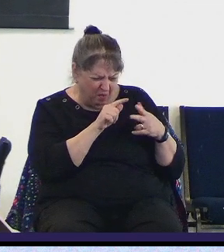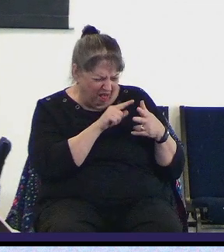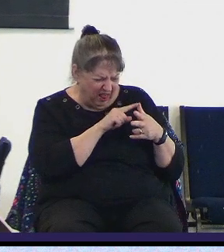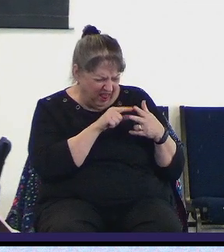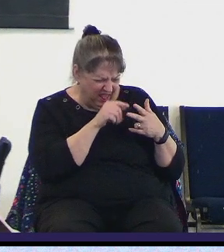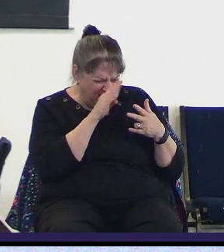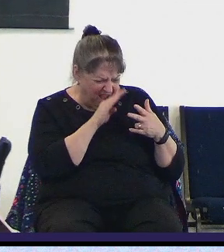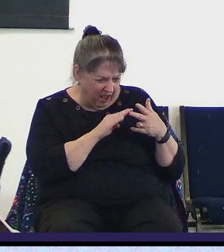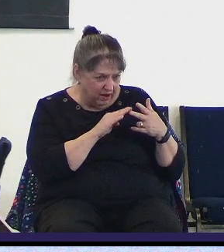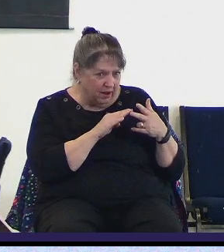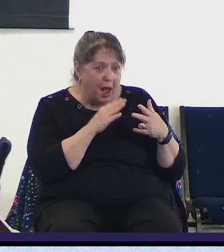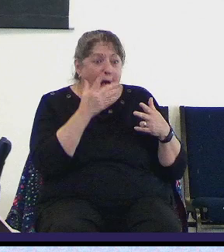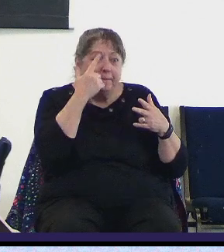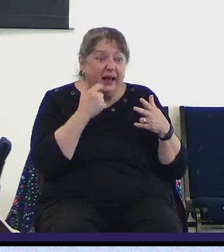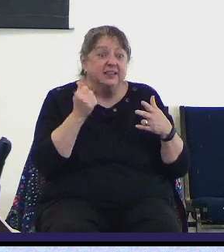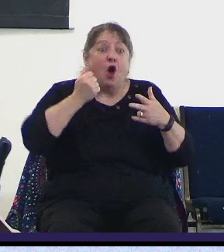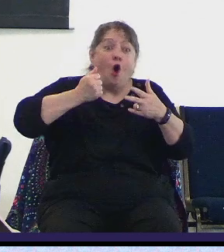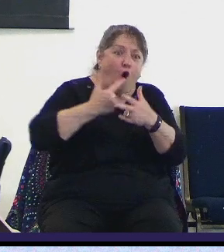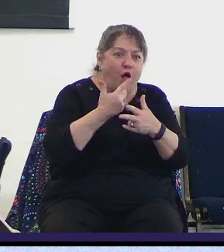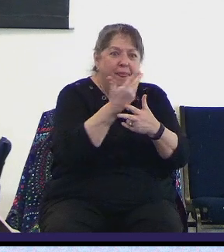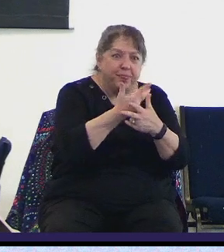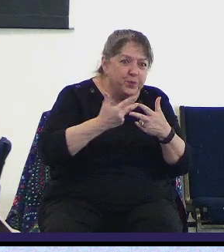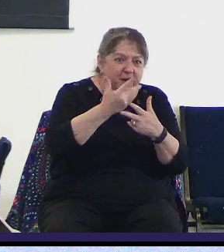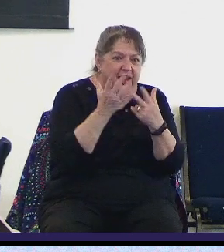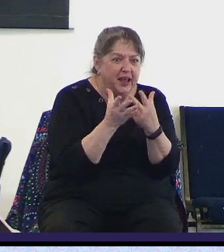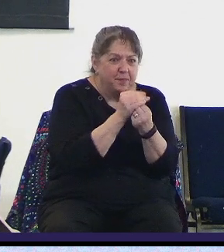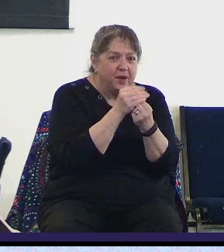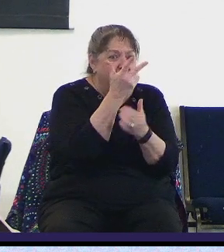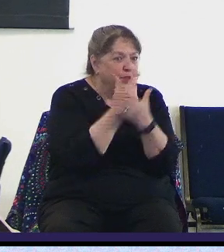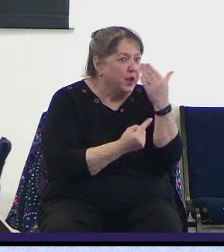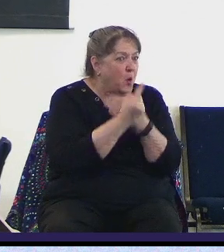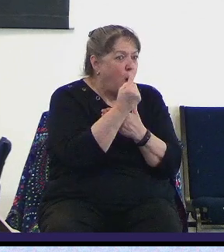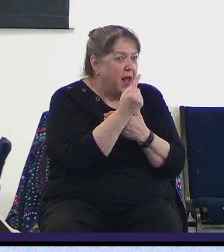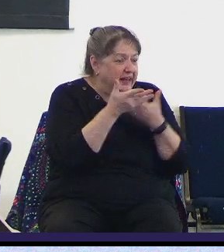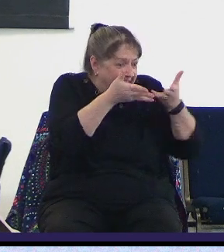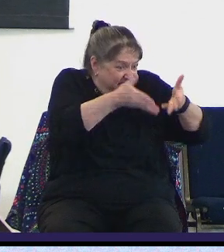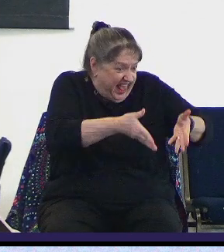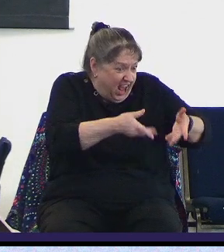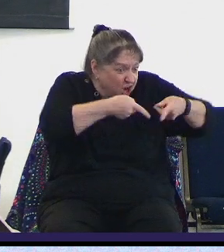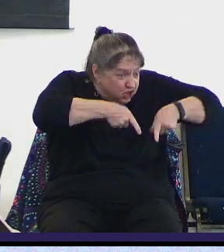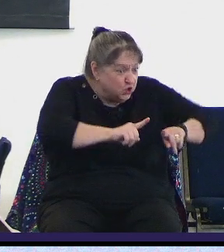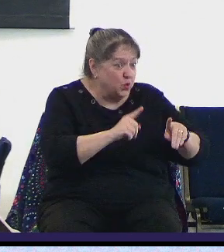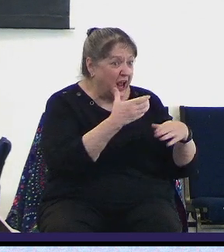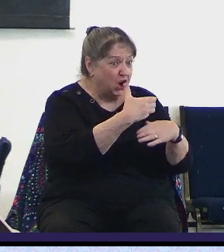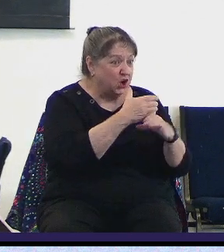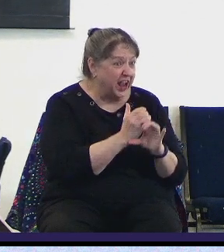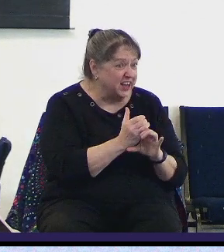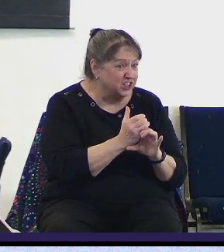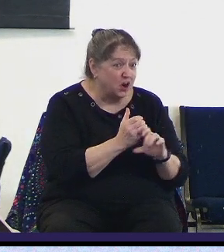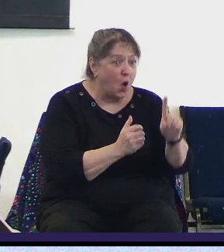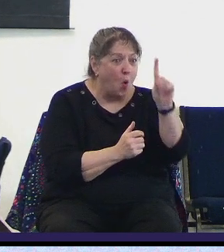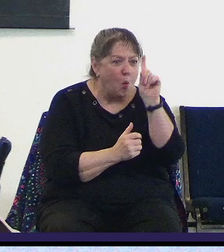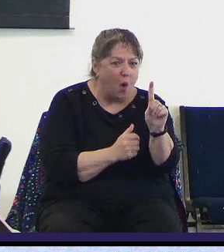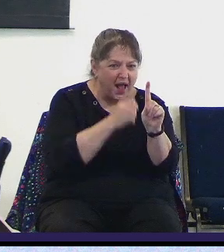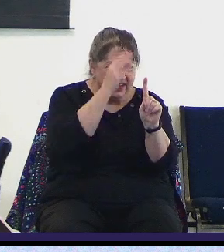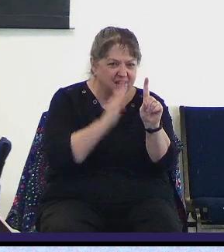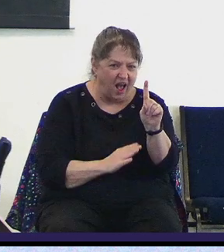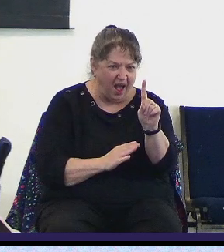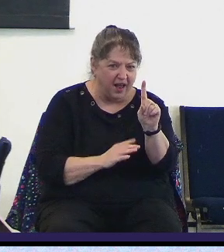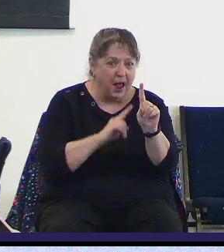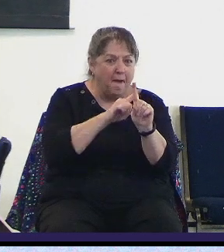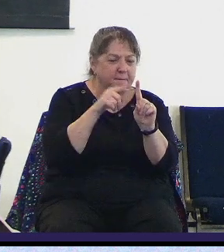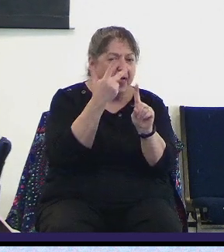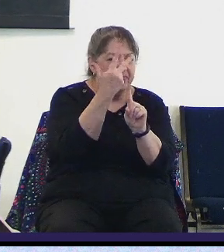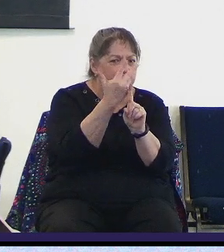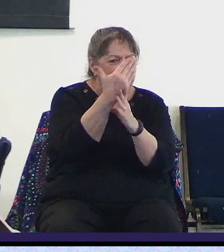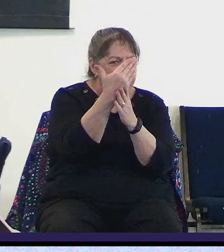at the creation. They were all there. One God, three distinct persons, God the Father, God the Son,